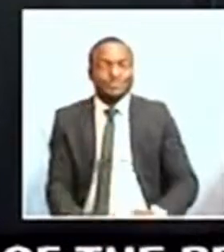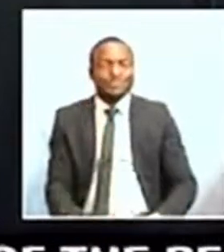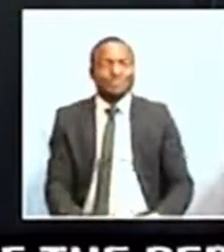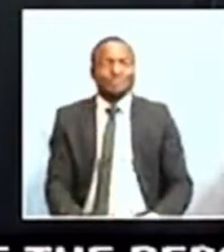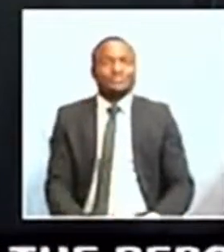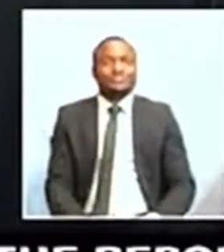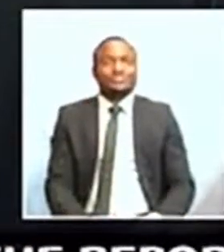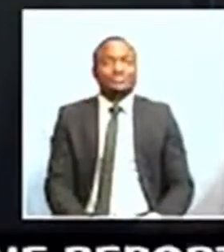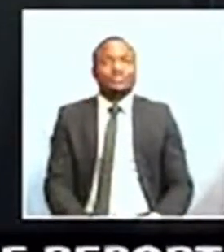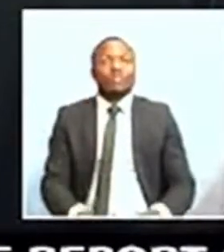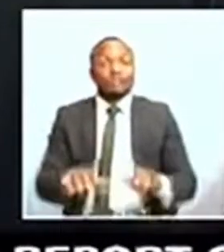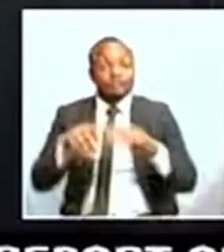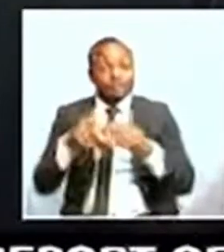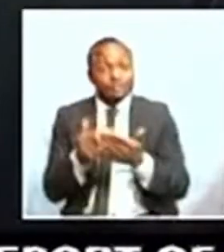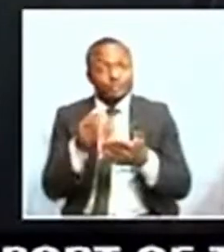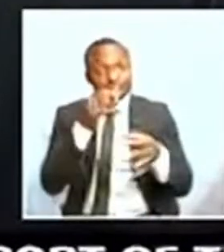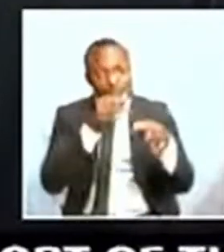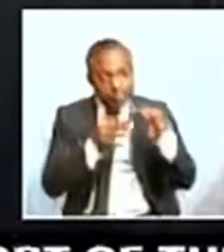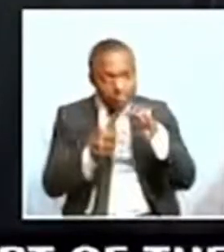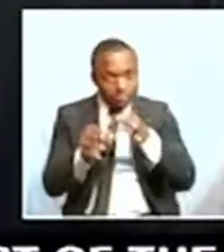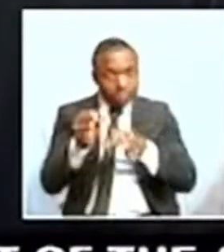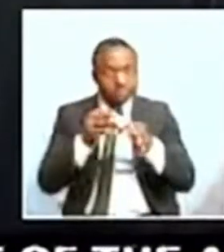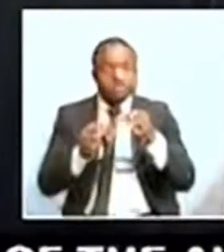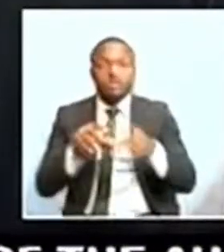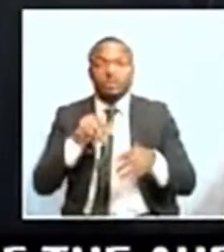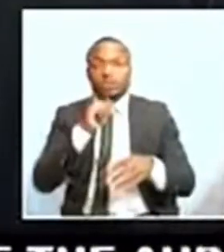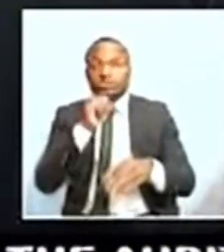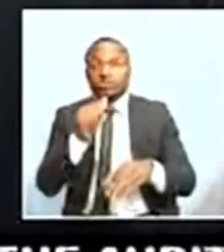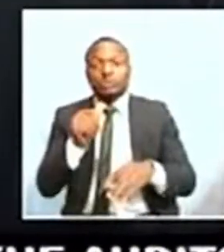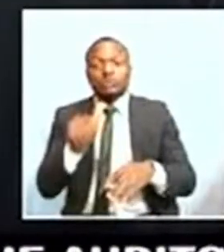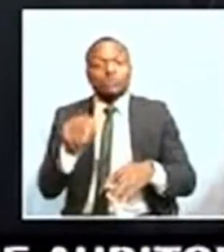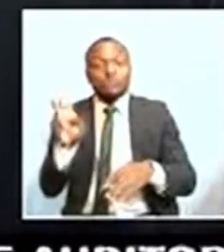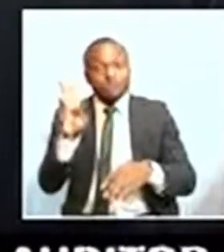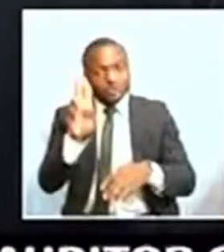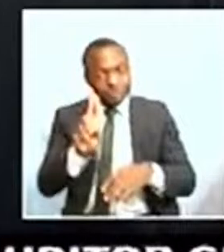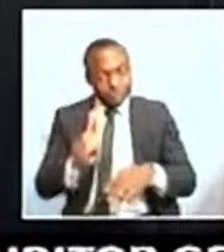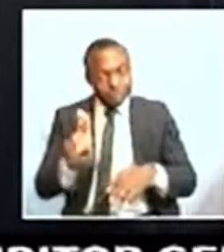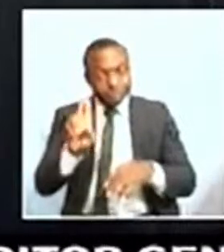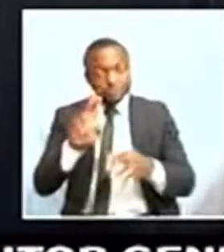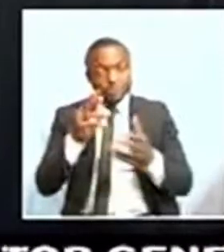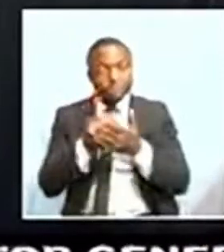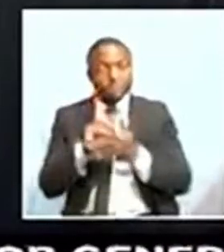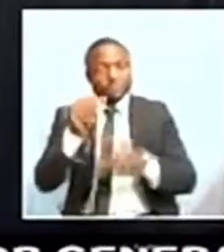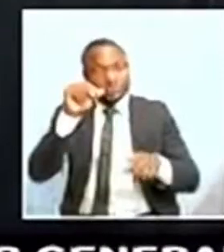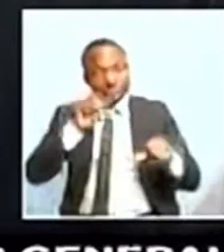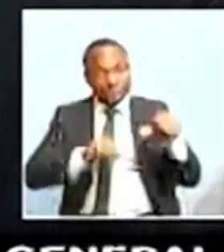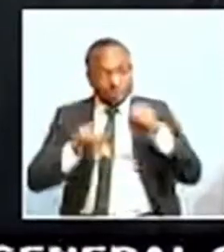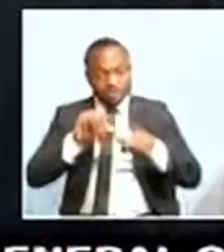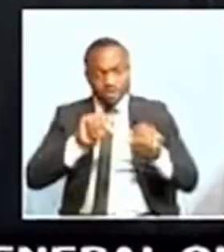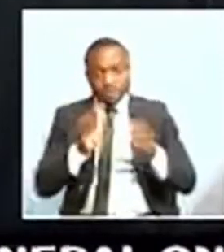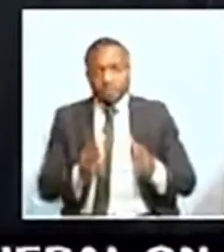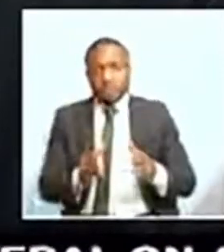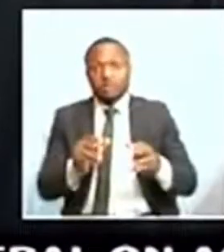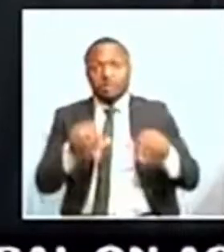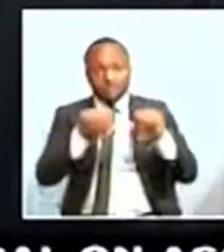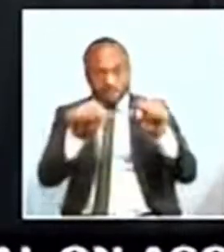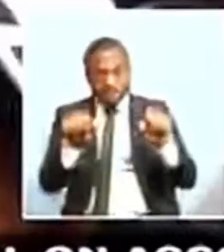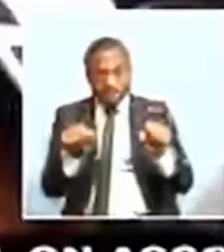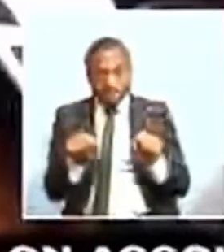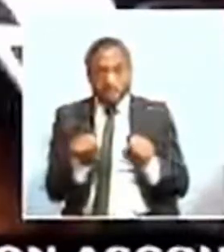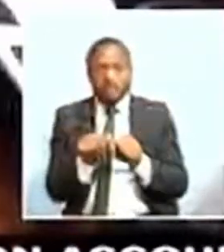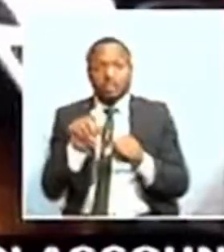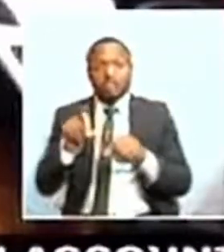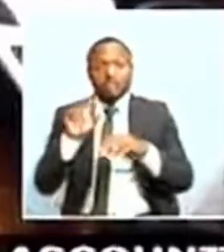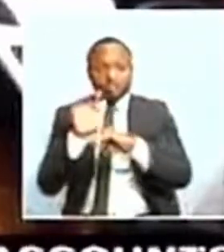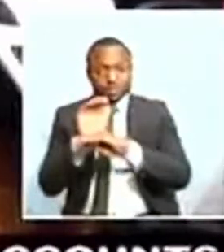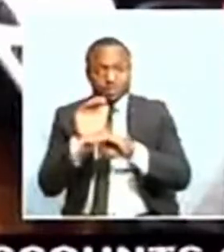further, how do you explain the unspent funds? Auditor General, I'll need your comment on